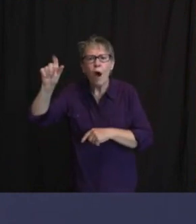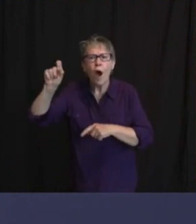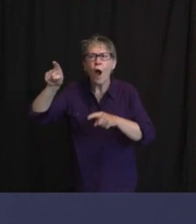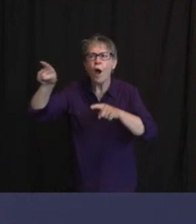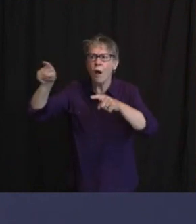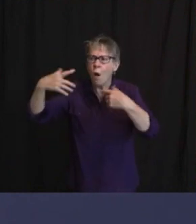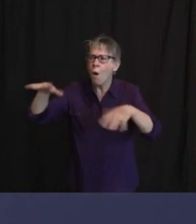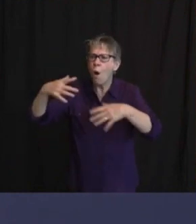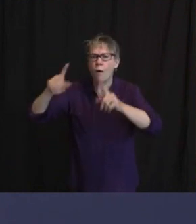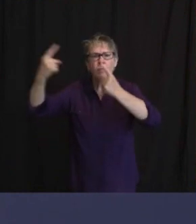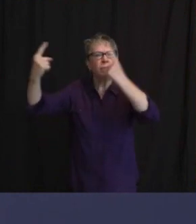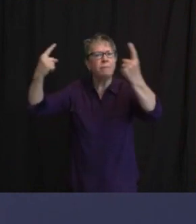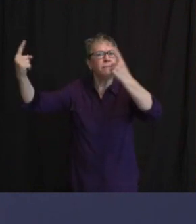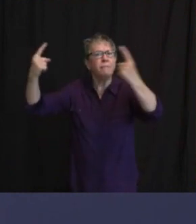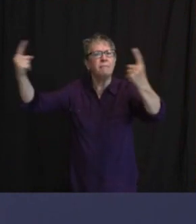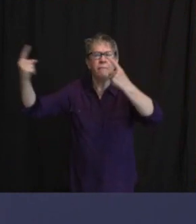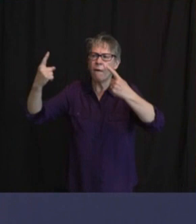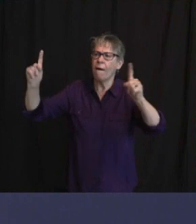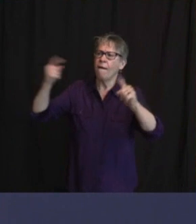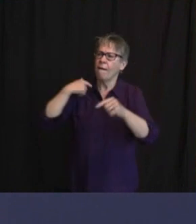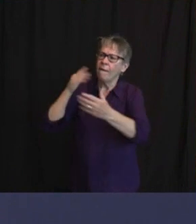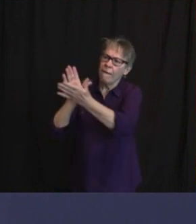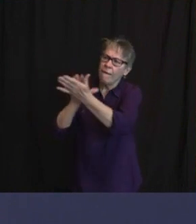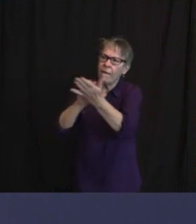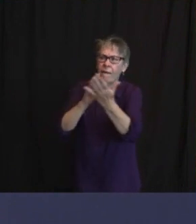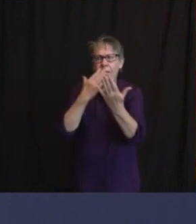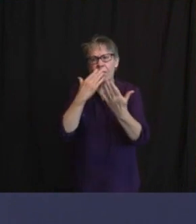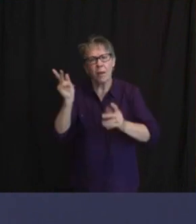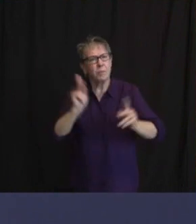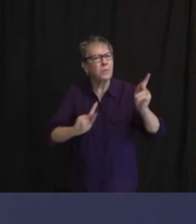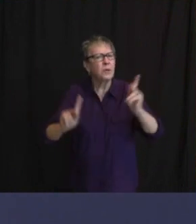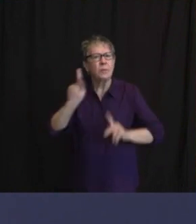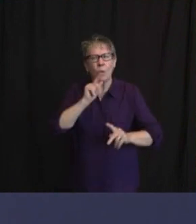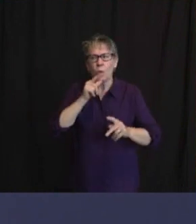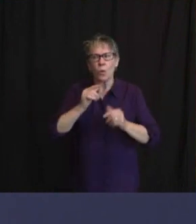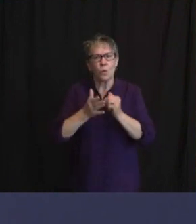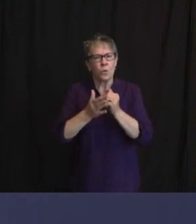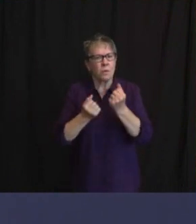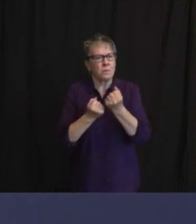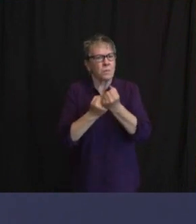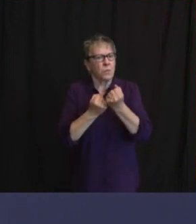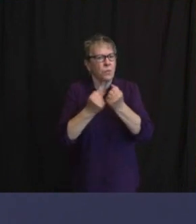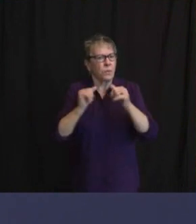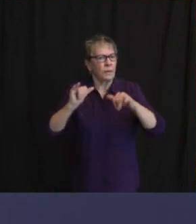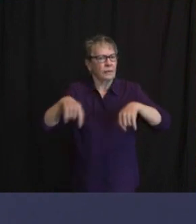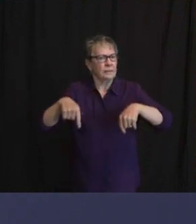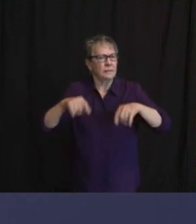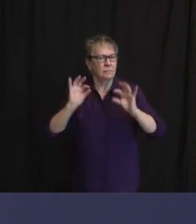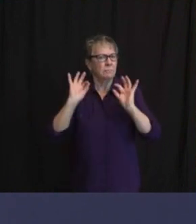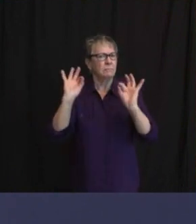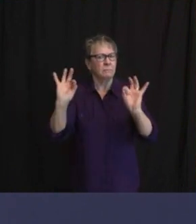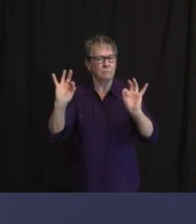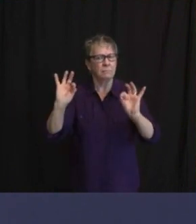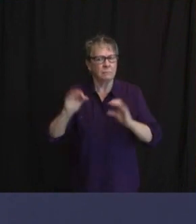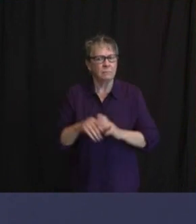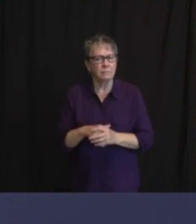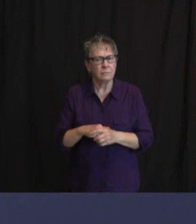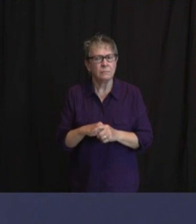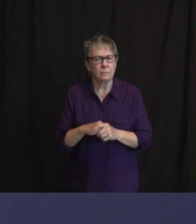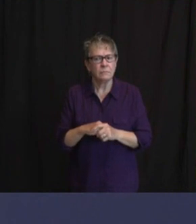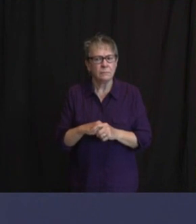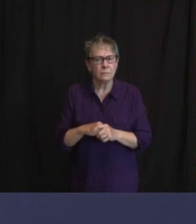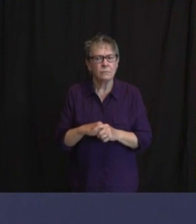that allows us to move the ball down the field on things like, what's the beach scene going to look like? What's that non-essential